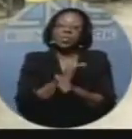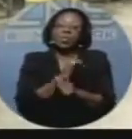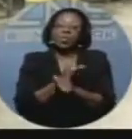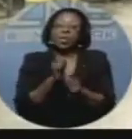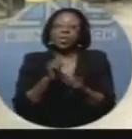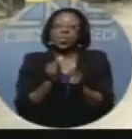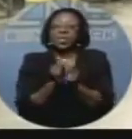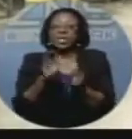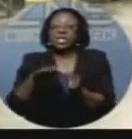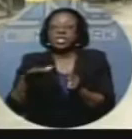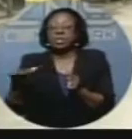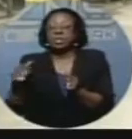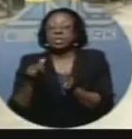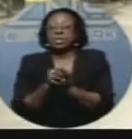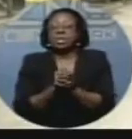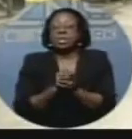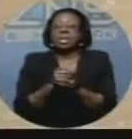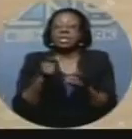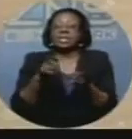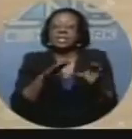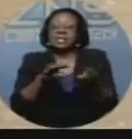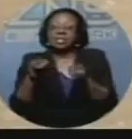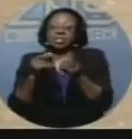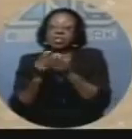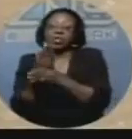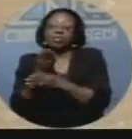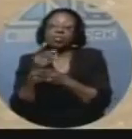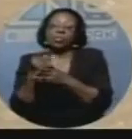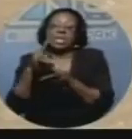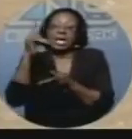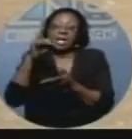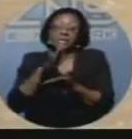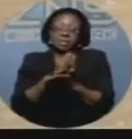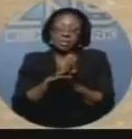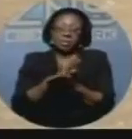schools, we just polish it off. And that will do it